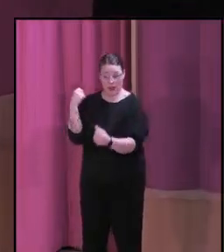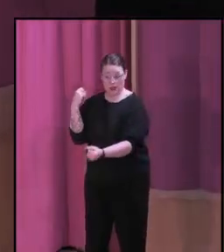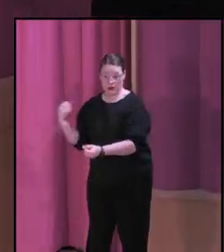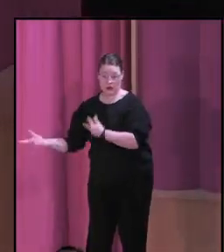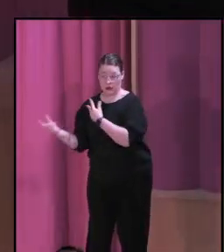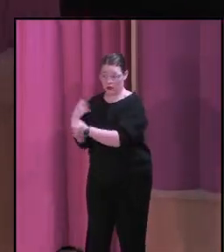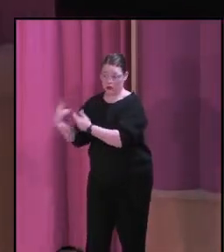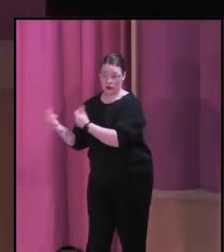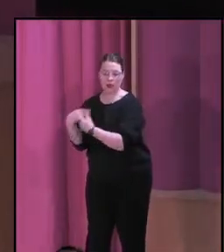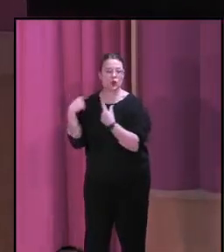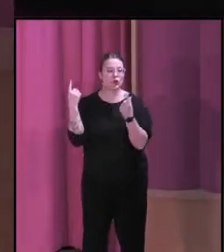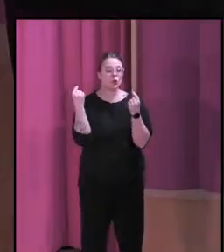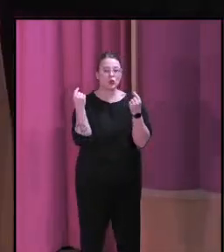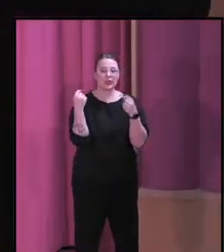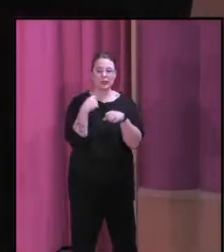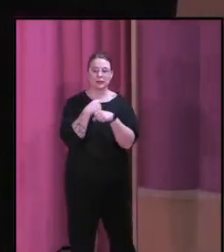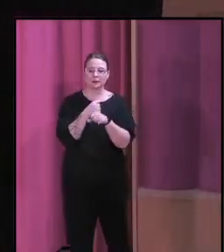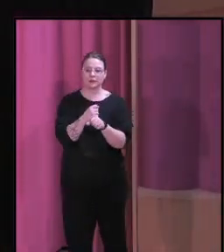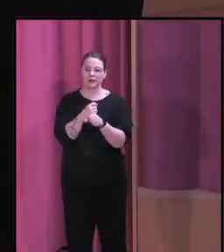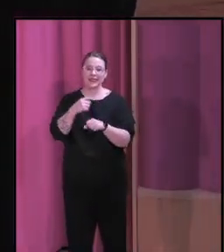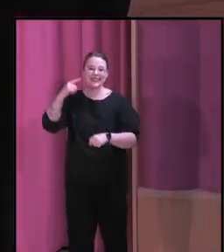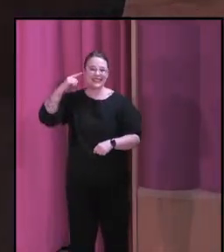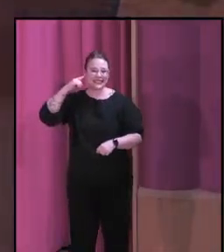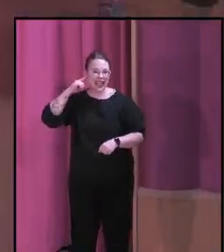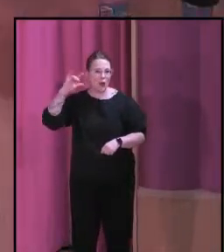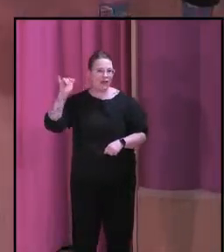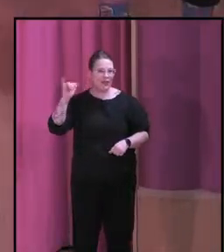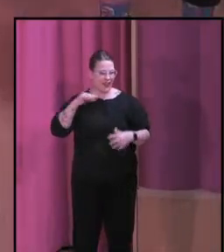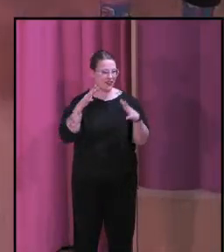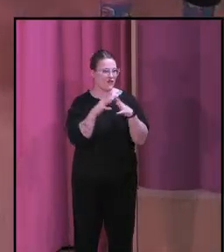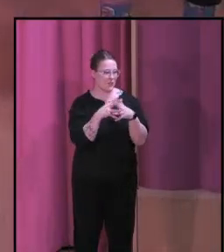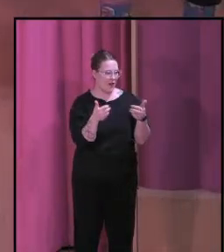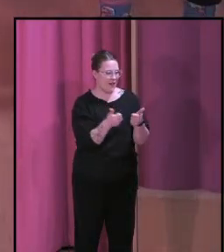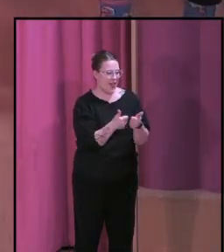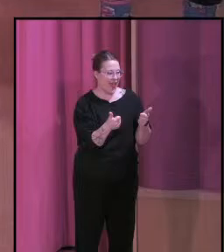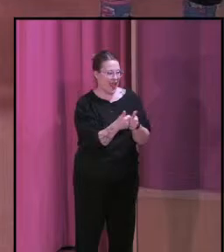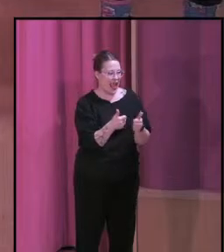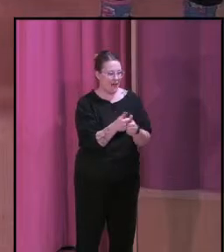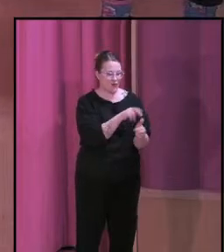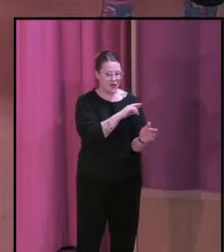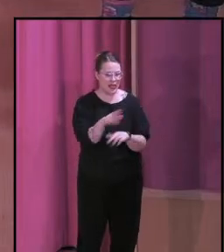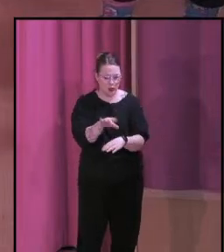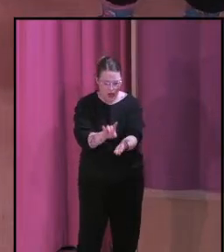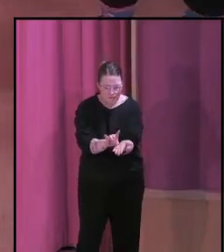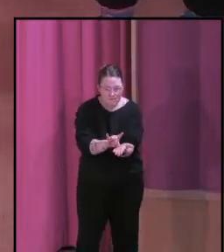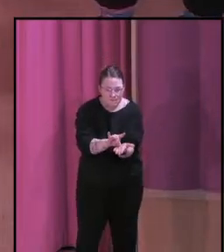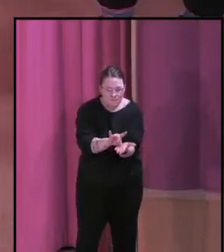make the sound they make at kickoff at a college football game. So I'll get them moving out here, and you all go,